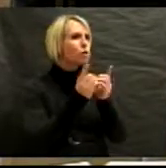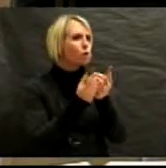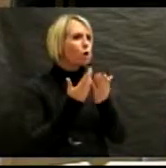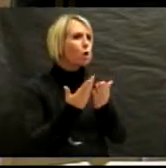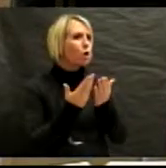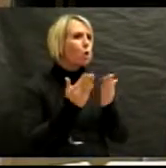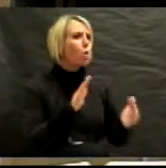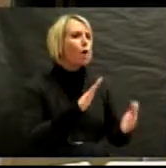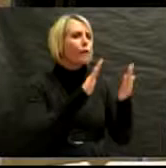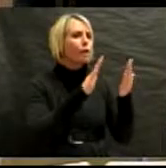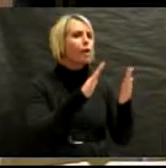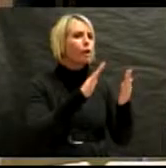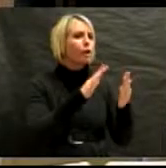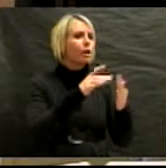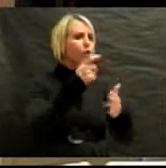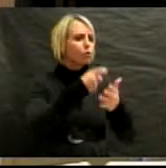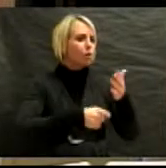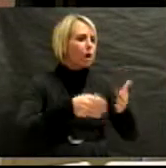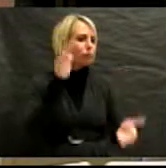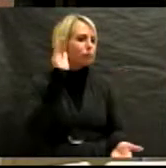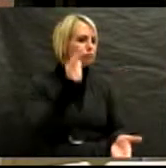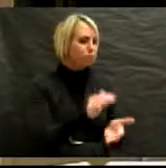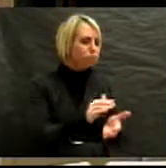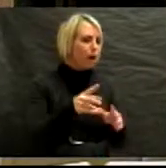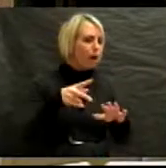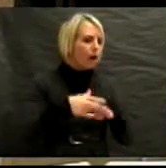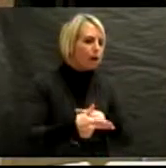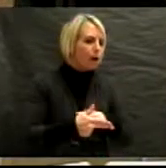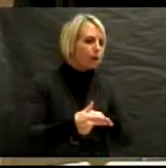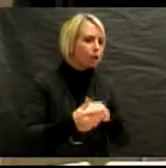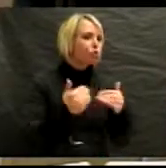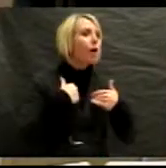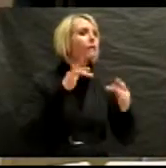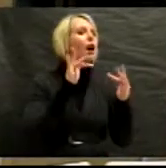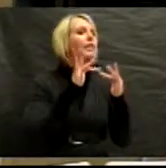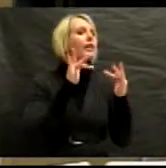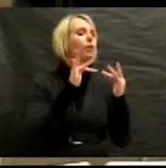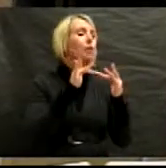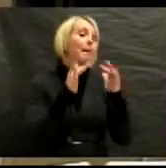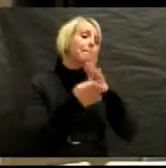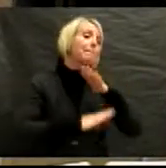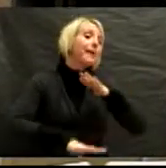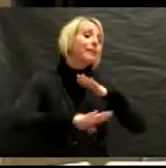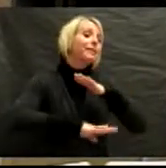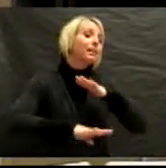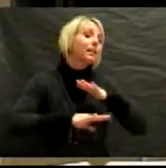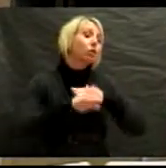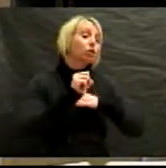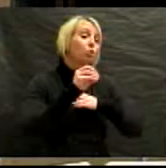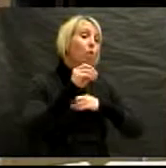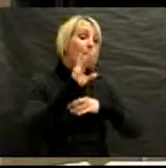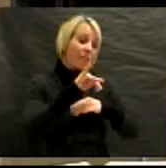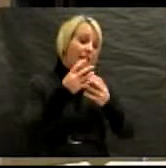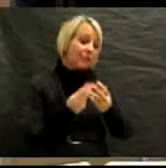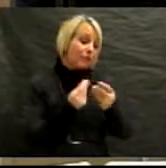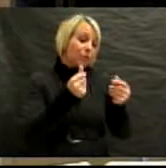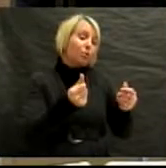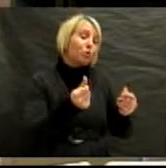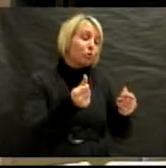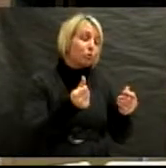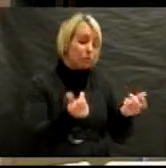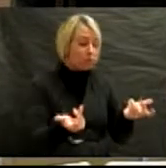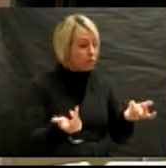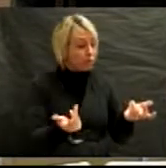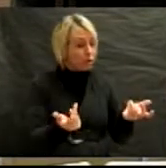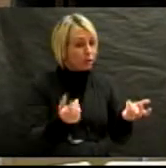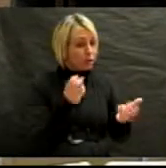internet, basically. So that's a resolution, they bring it to the legislature, is it approve or disapprove, but, so. So that's what was